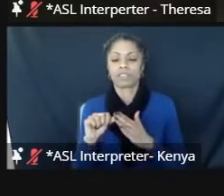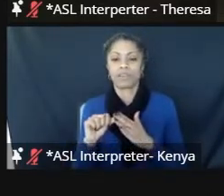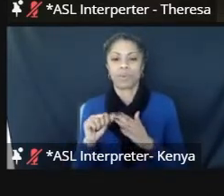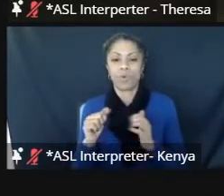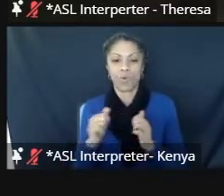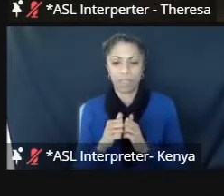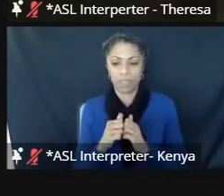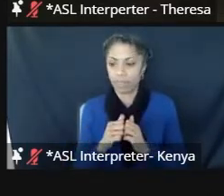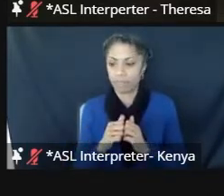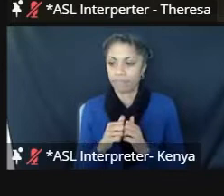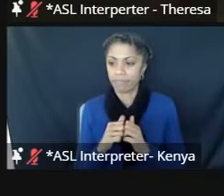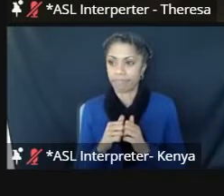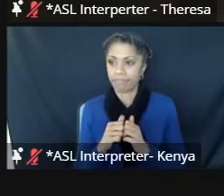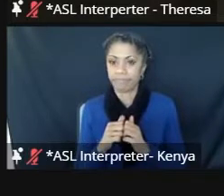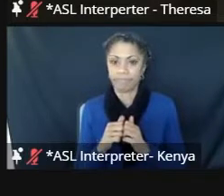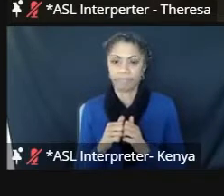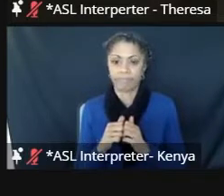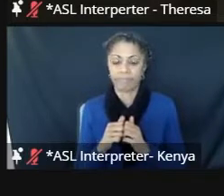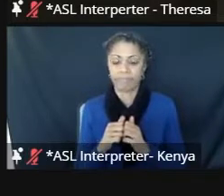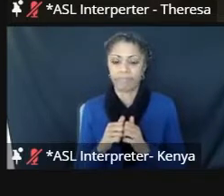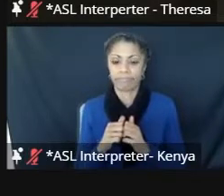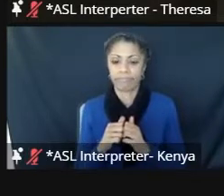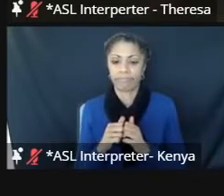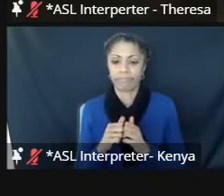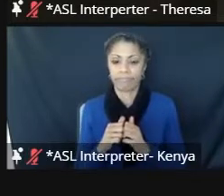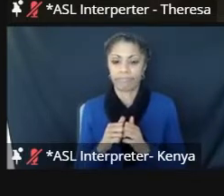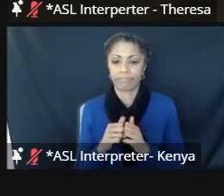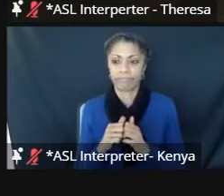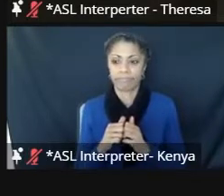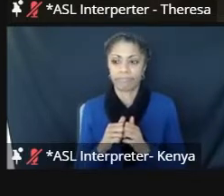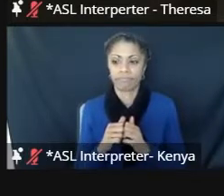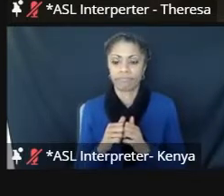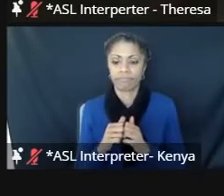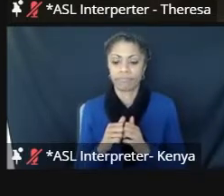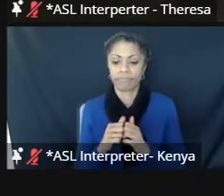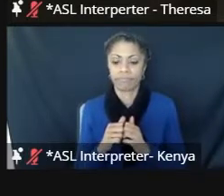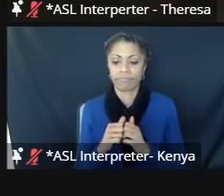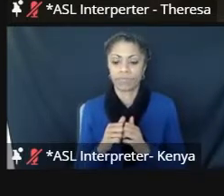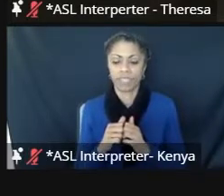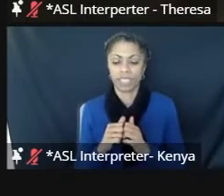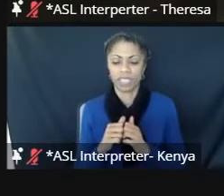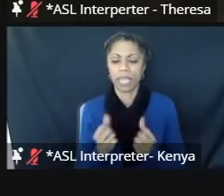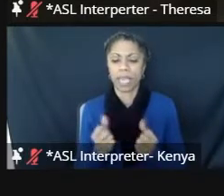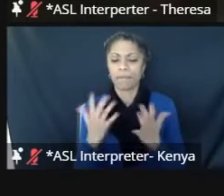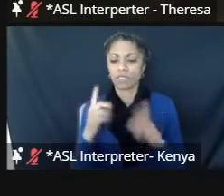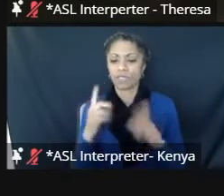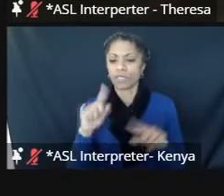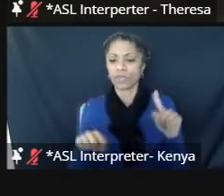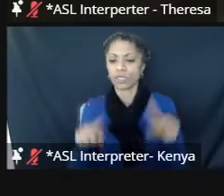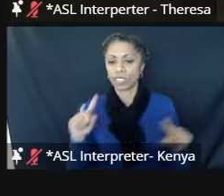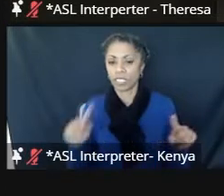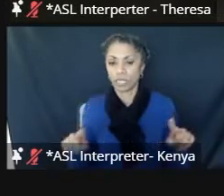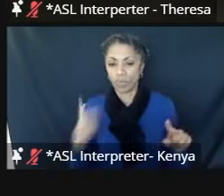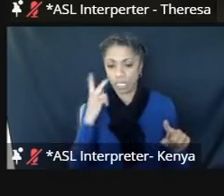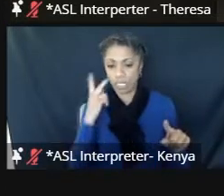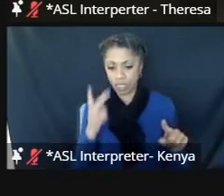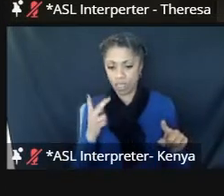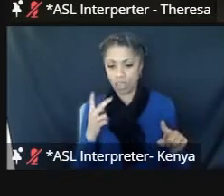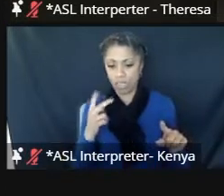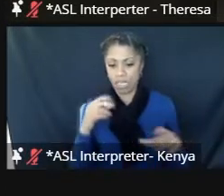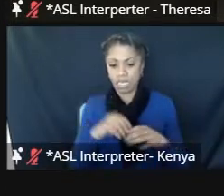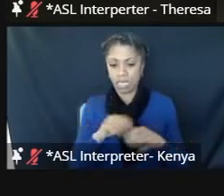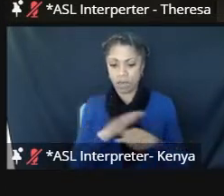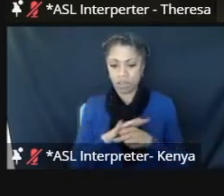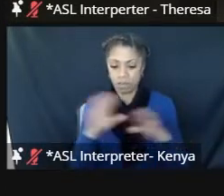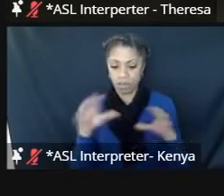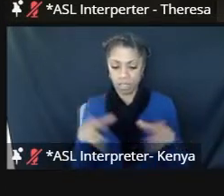of the diversity within our coalition. So one of the things we wanted to lift up is that